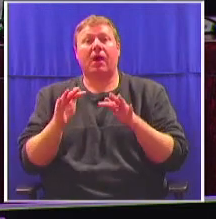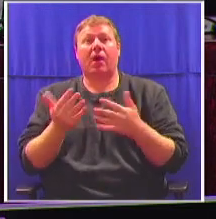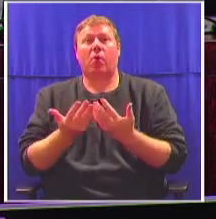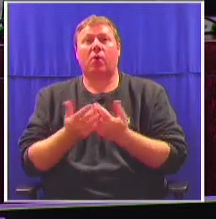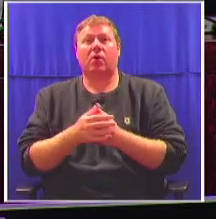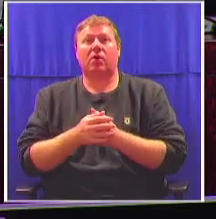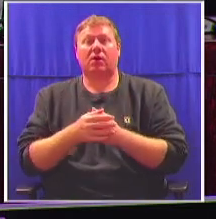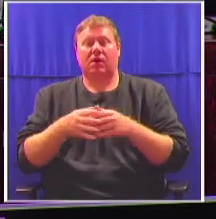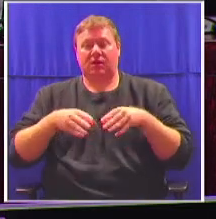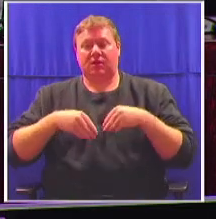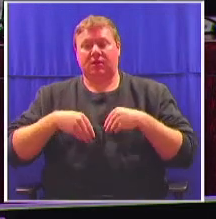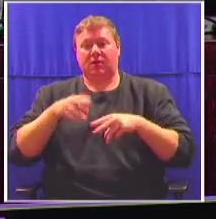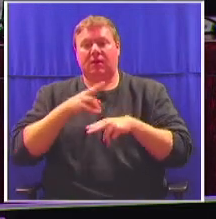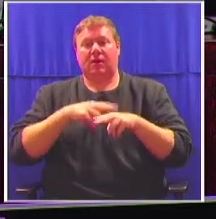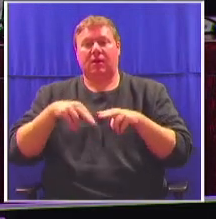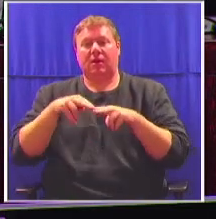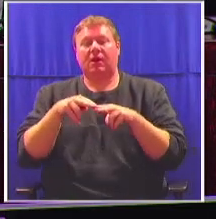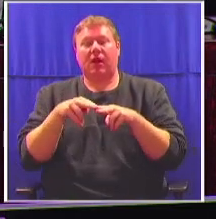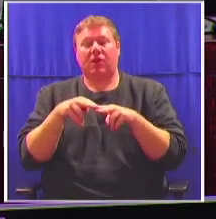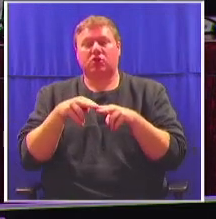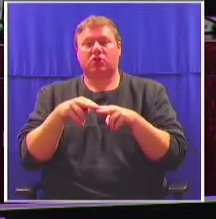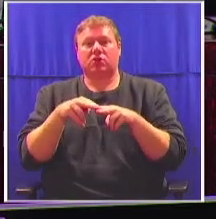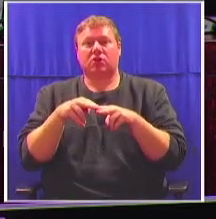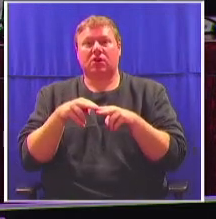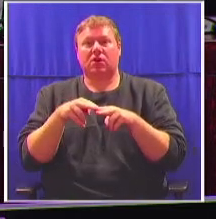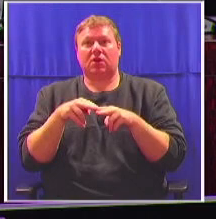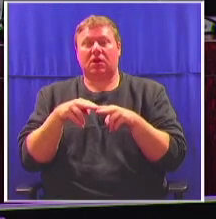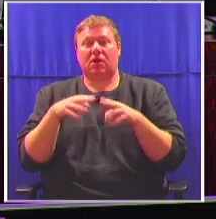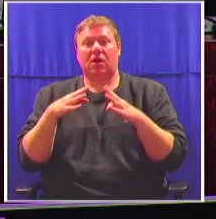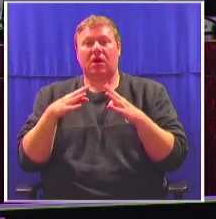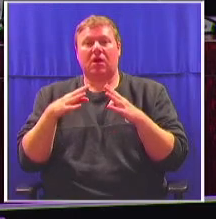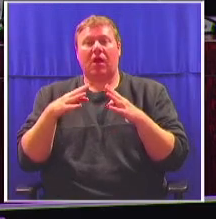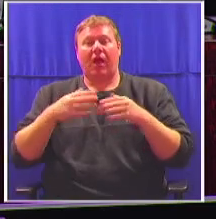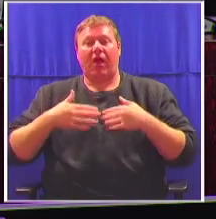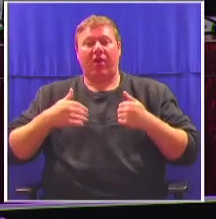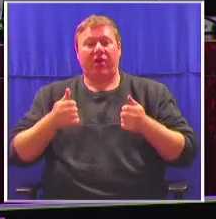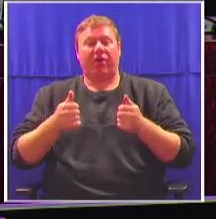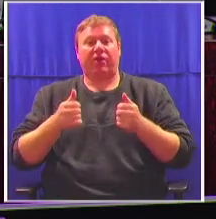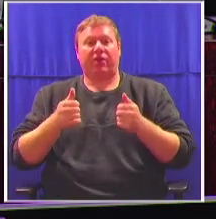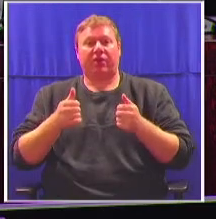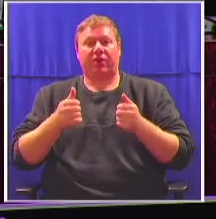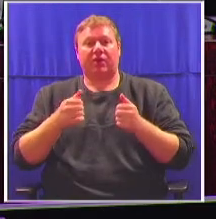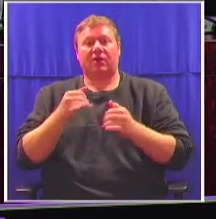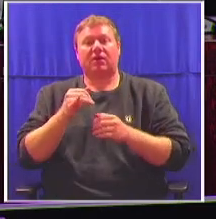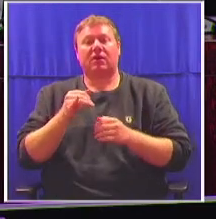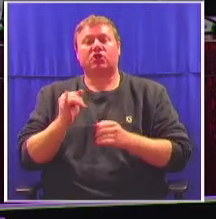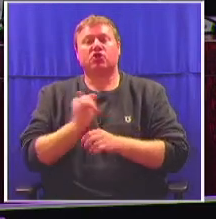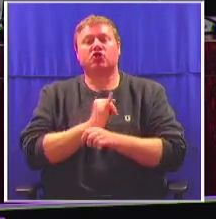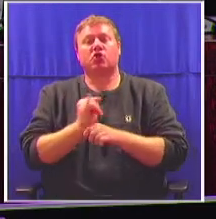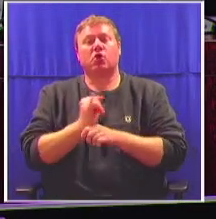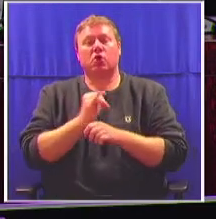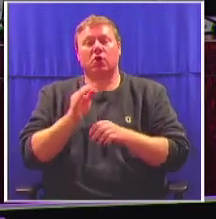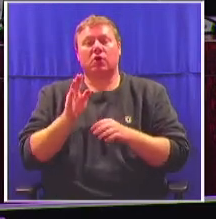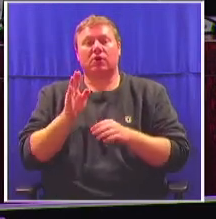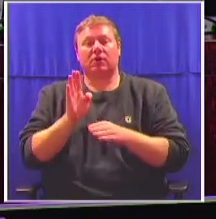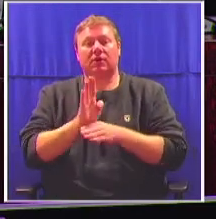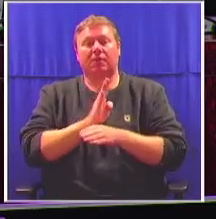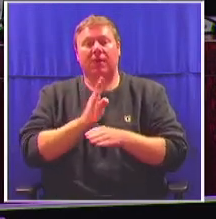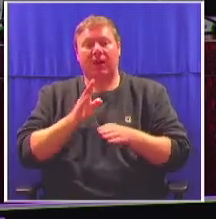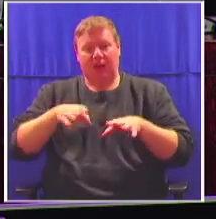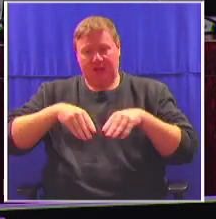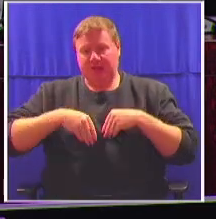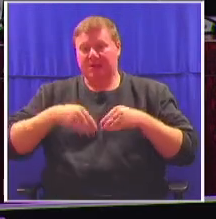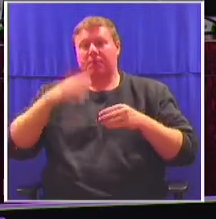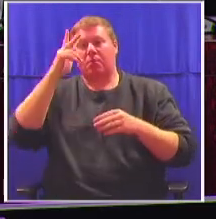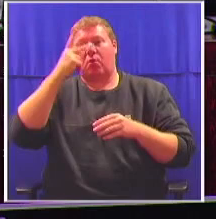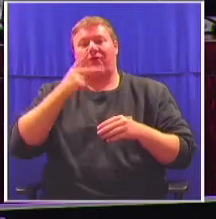National Health Insurance Bill by the Portfolio Committee on Health, which will soon be debated in this National